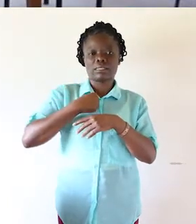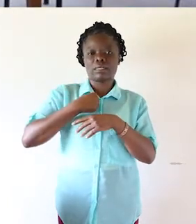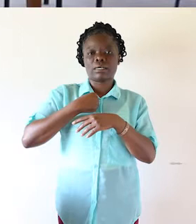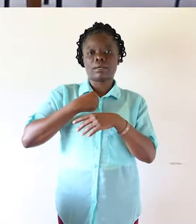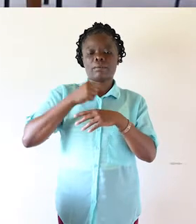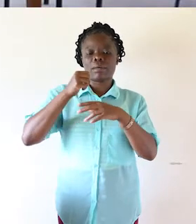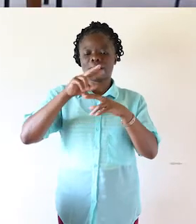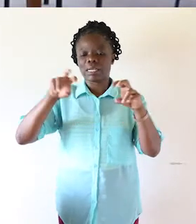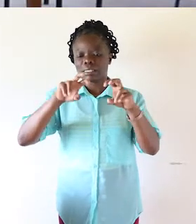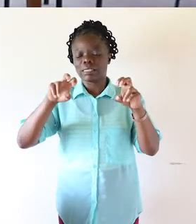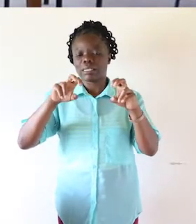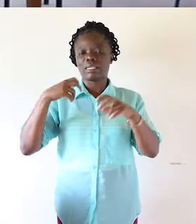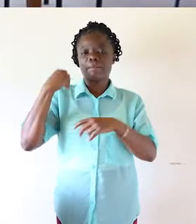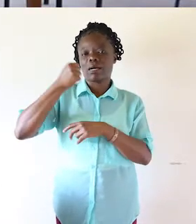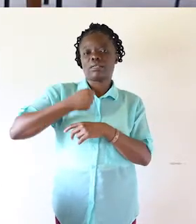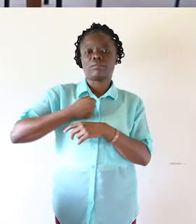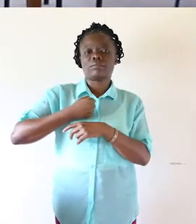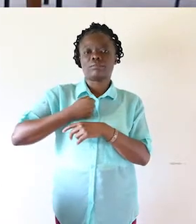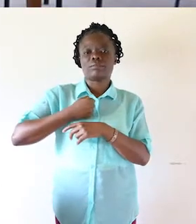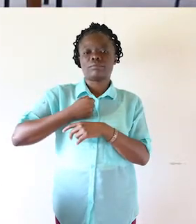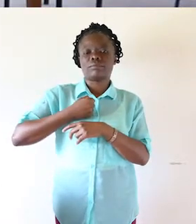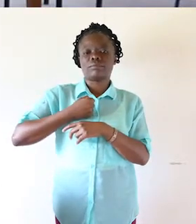bag some books.